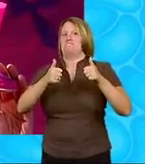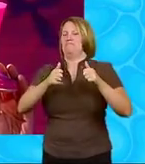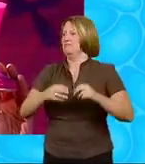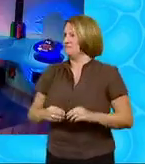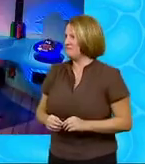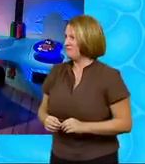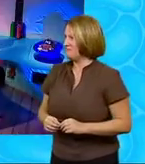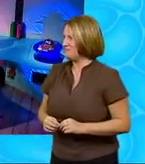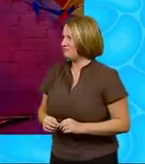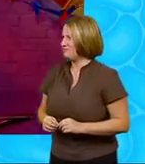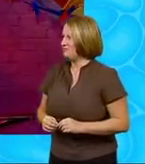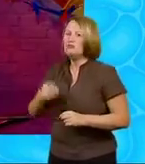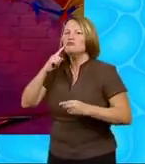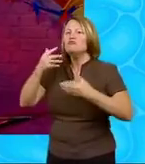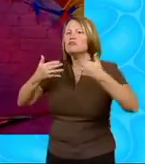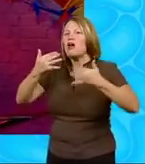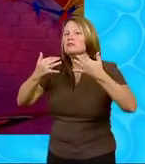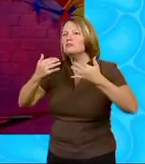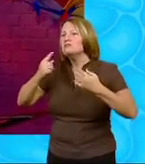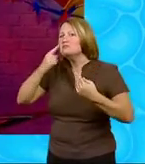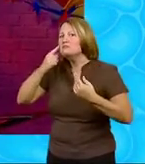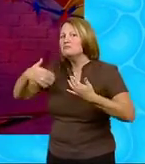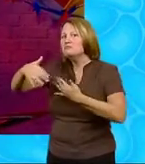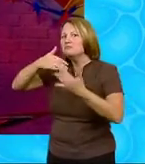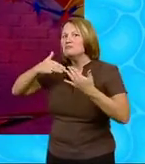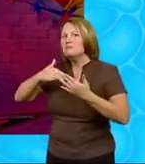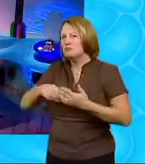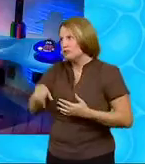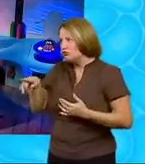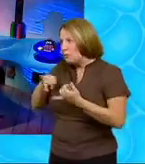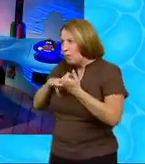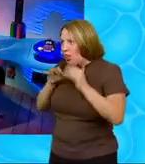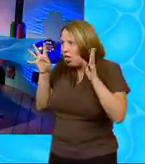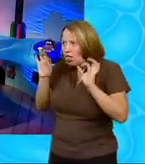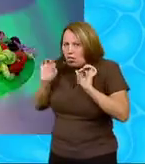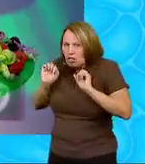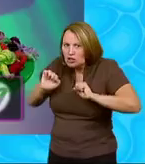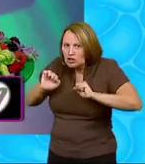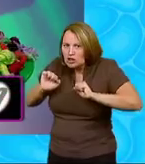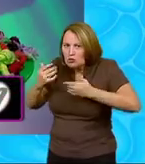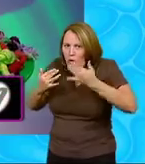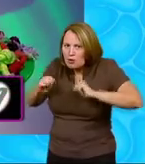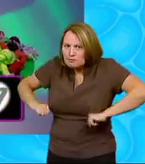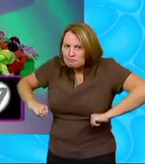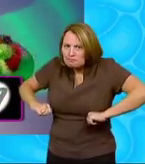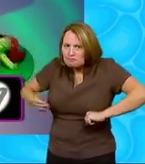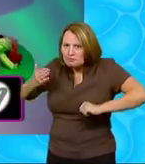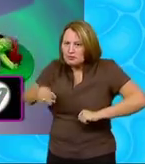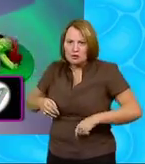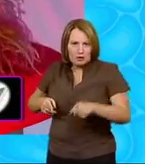glitter. So there we are. Well, let's see the score after the first round. Scribble has yet to